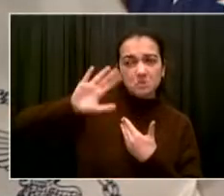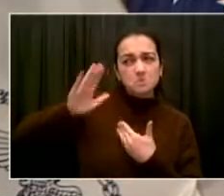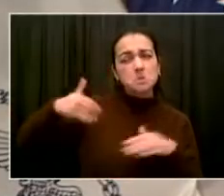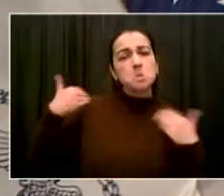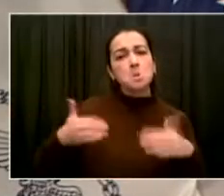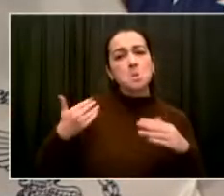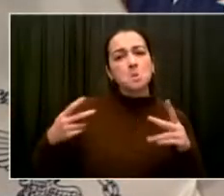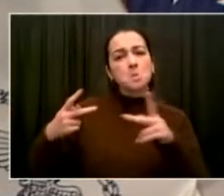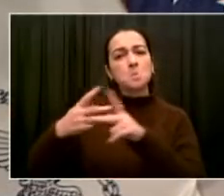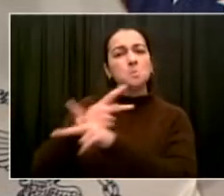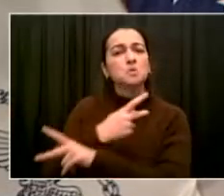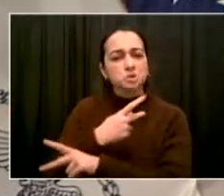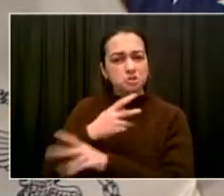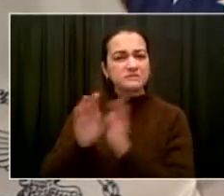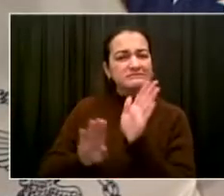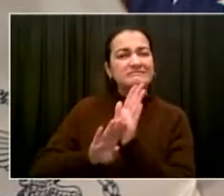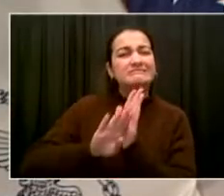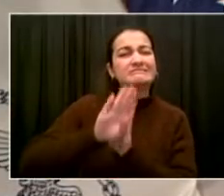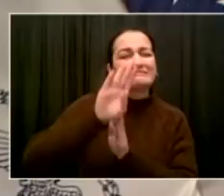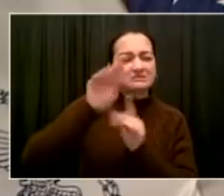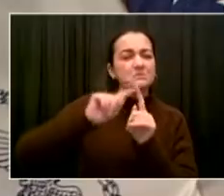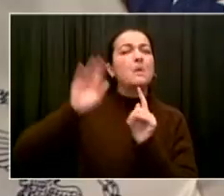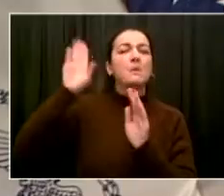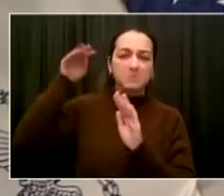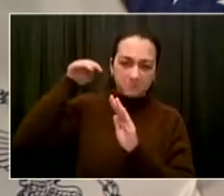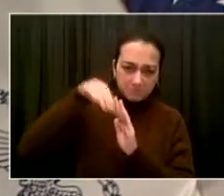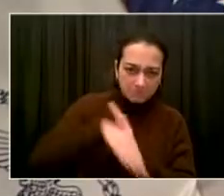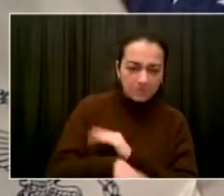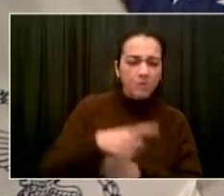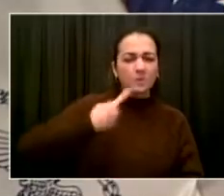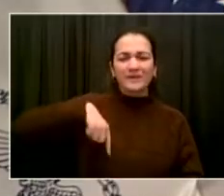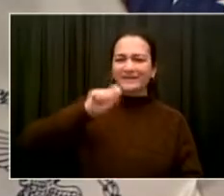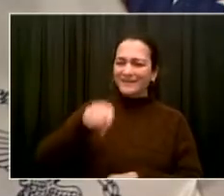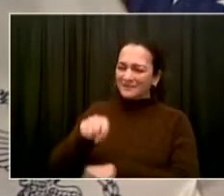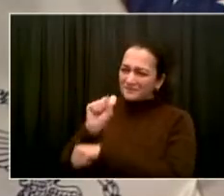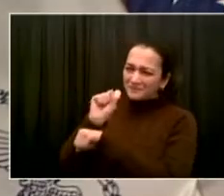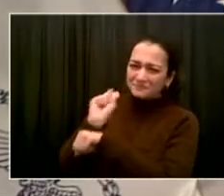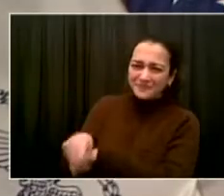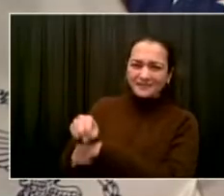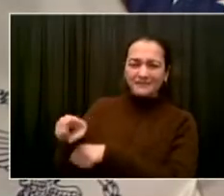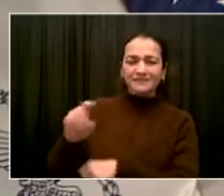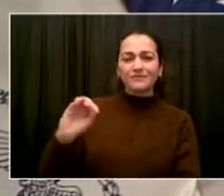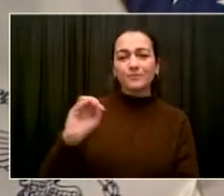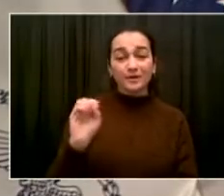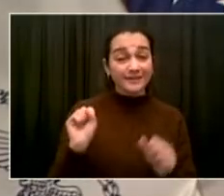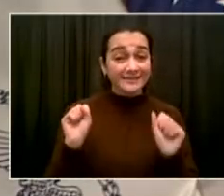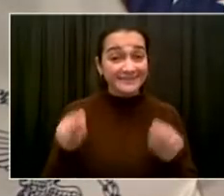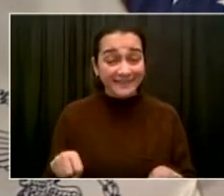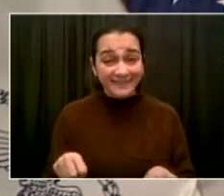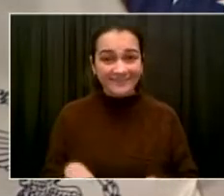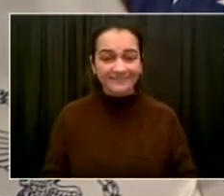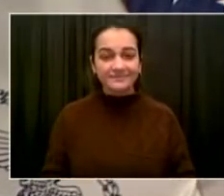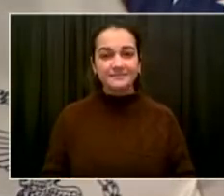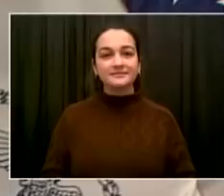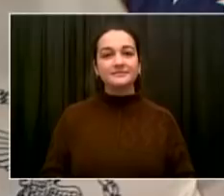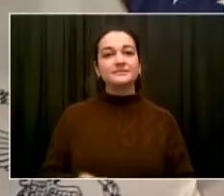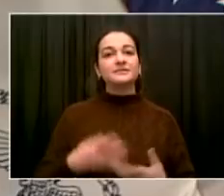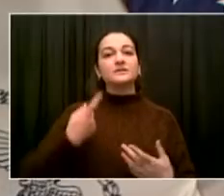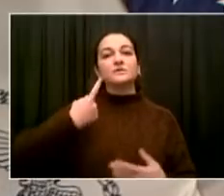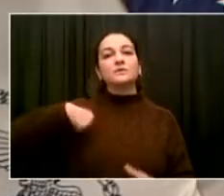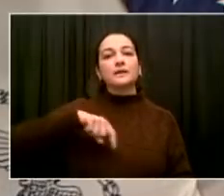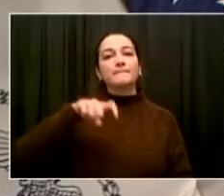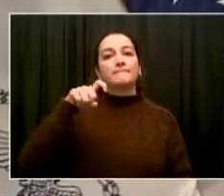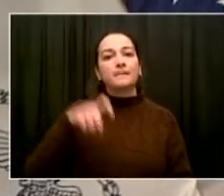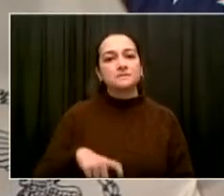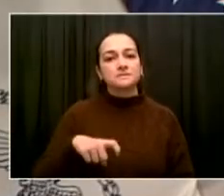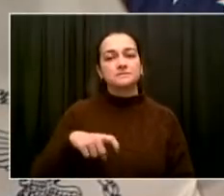overcome. We have the tools, but we need everyone to get in the game, everyone to get vaccinated and boosted. It will make a world of difference for